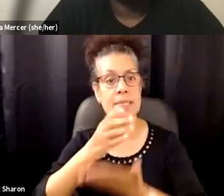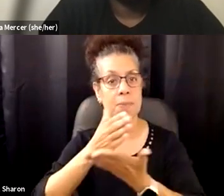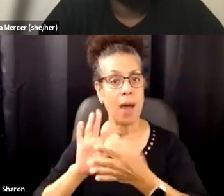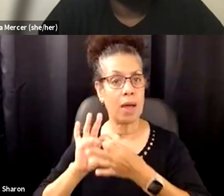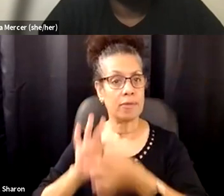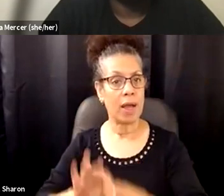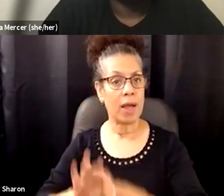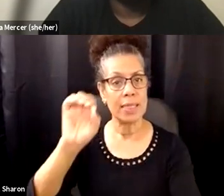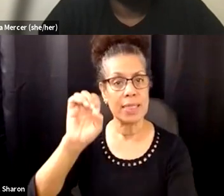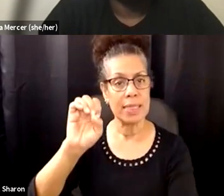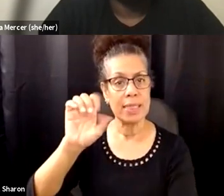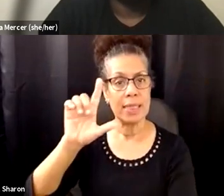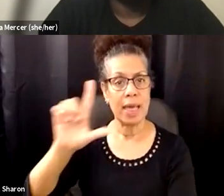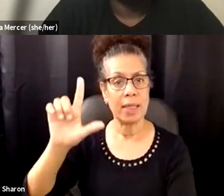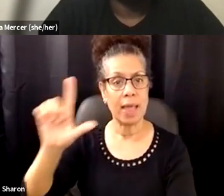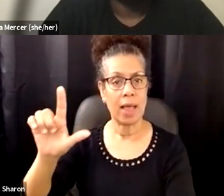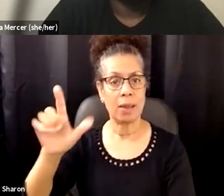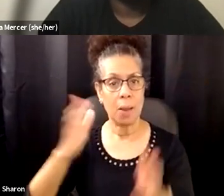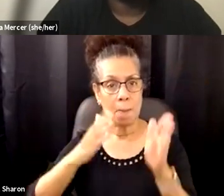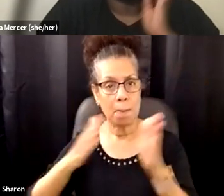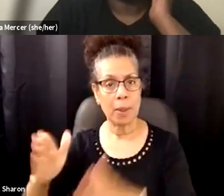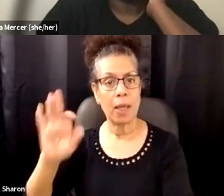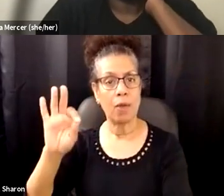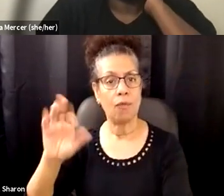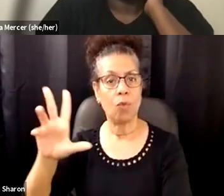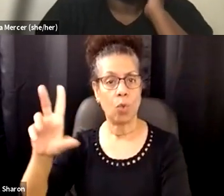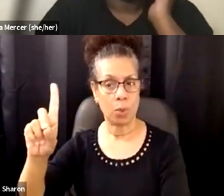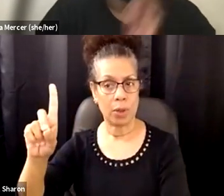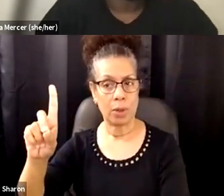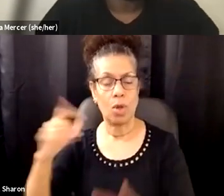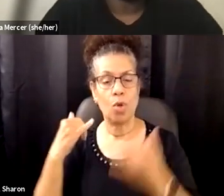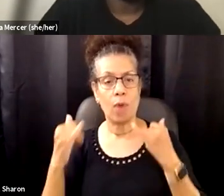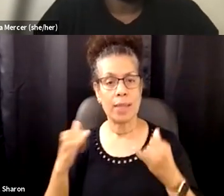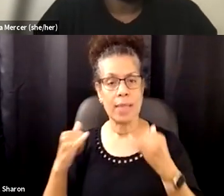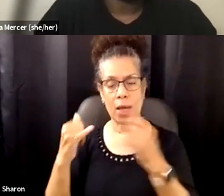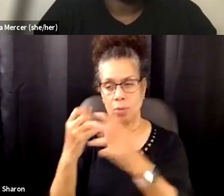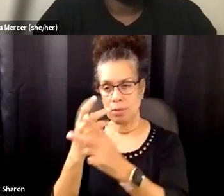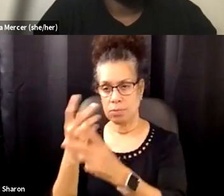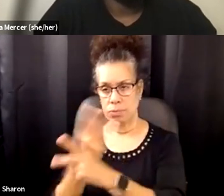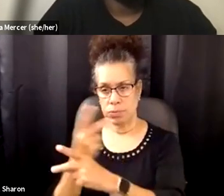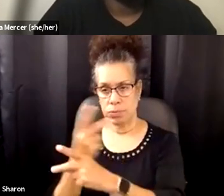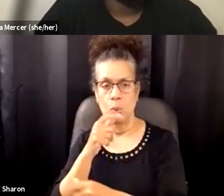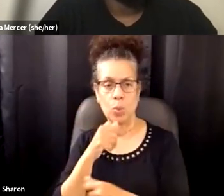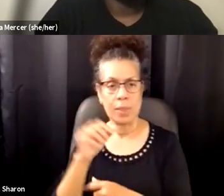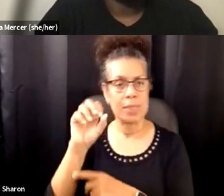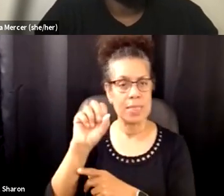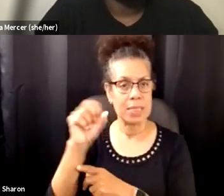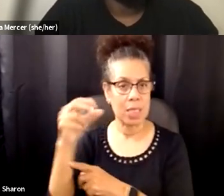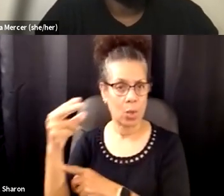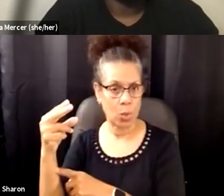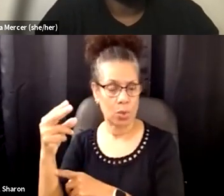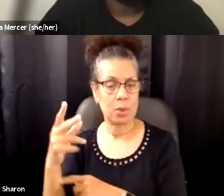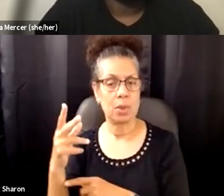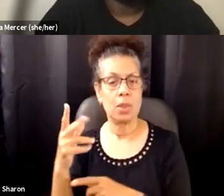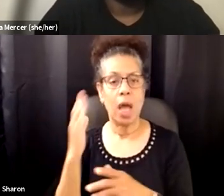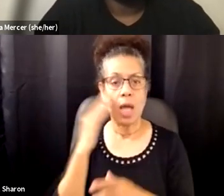plan forward we're just finalizing some of our vetting of that with our stakeholders and getting that correct and i know